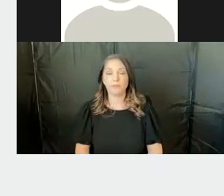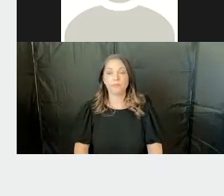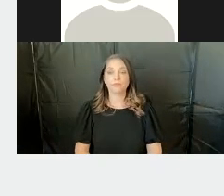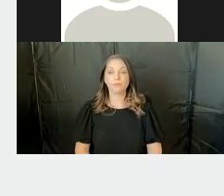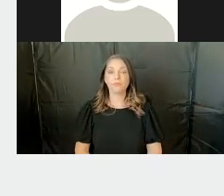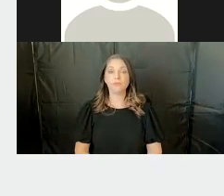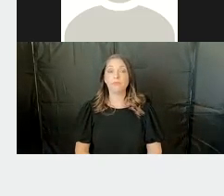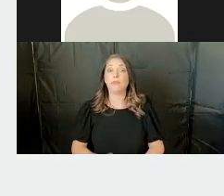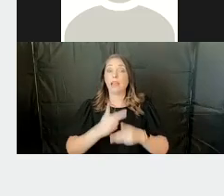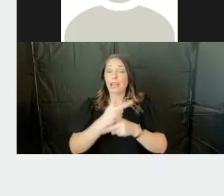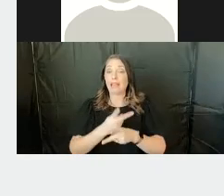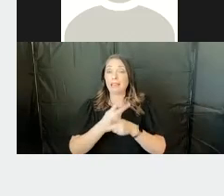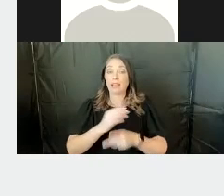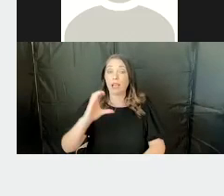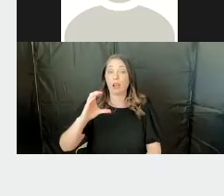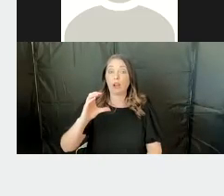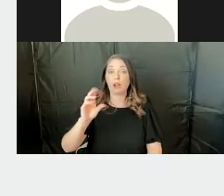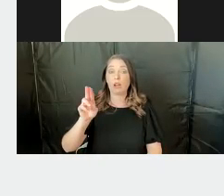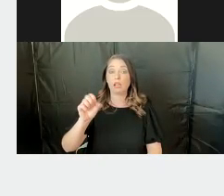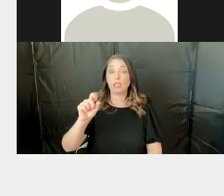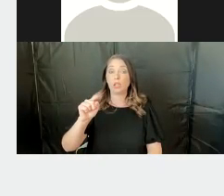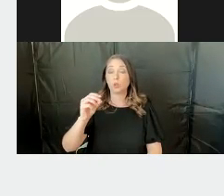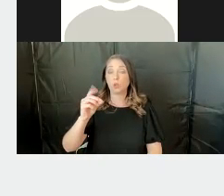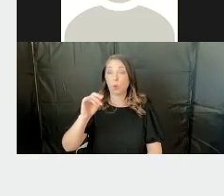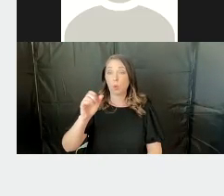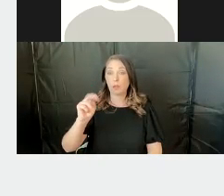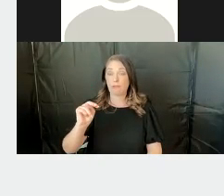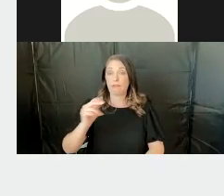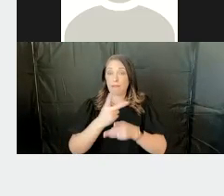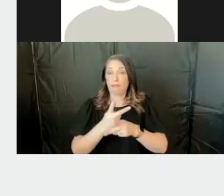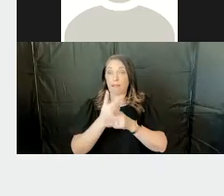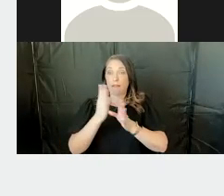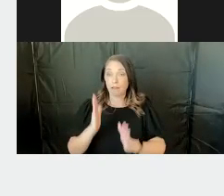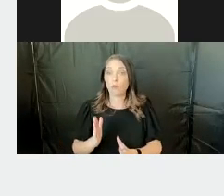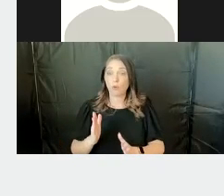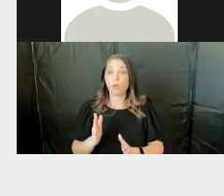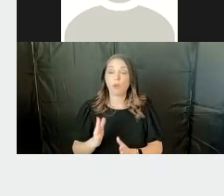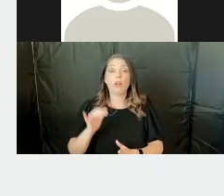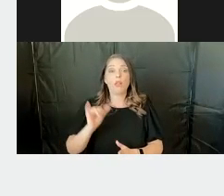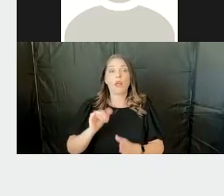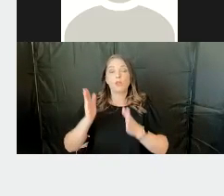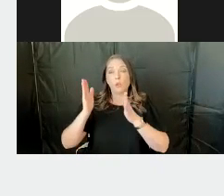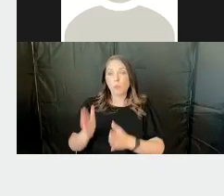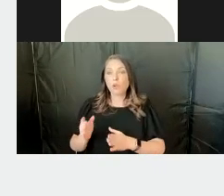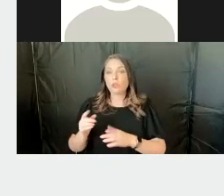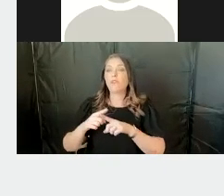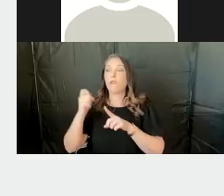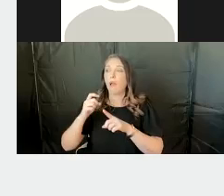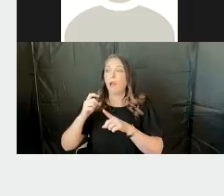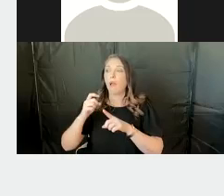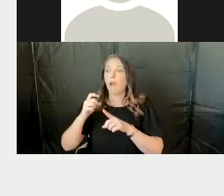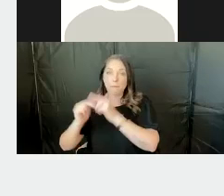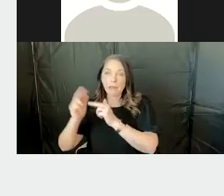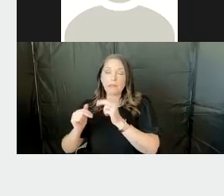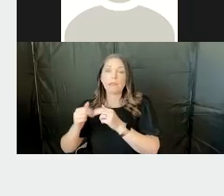an administrator or an employee of a public or private facility who provides care for elders